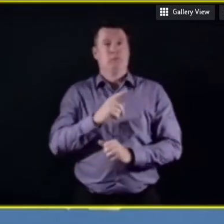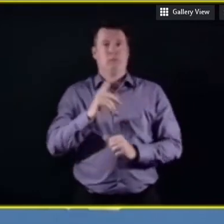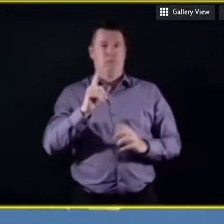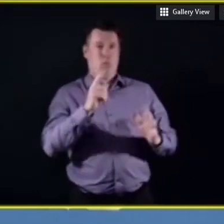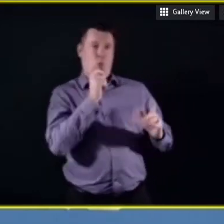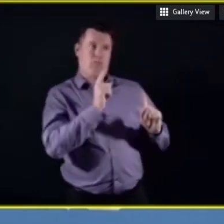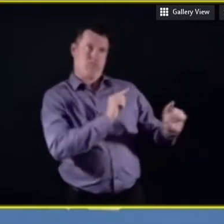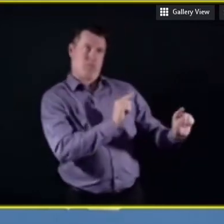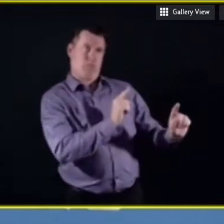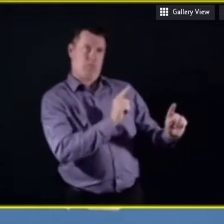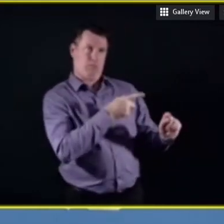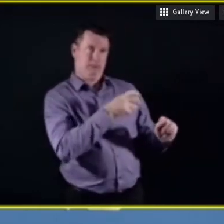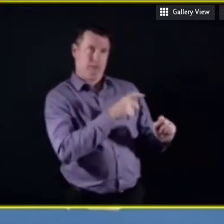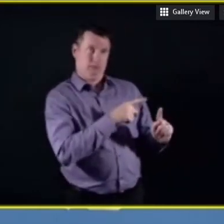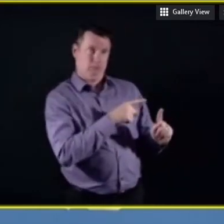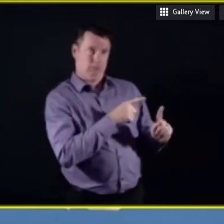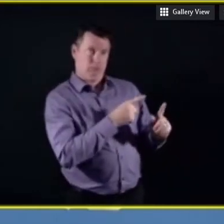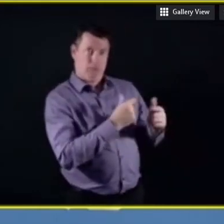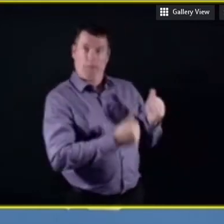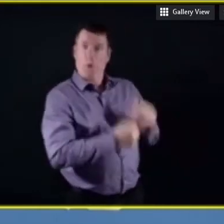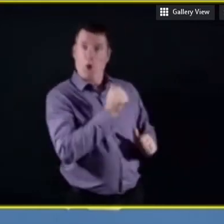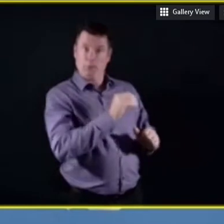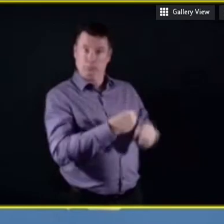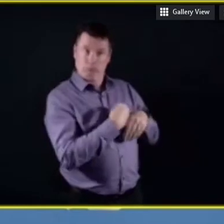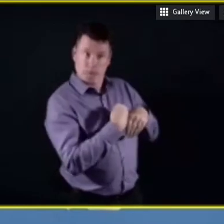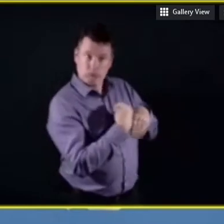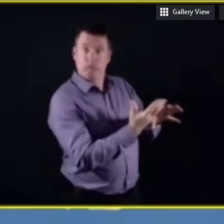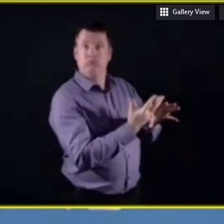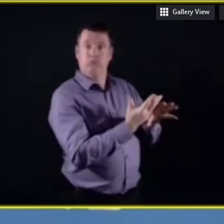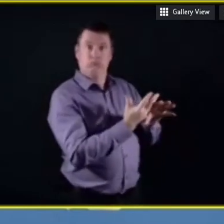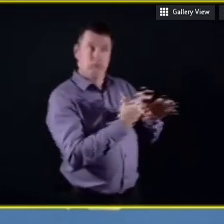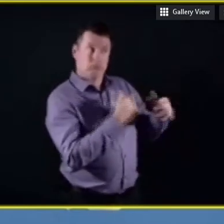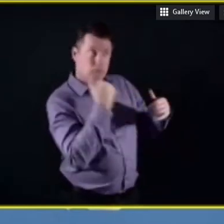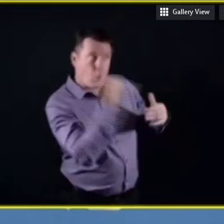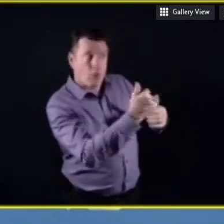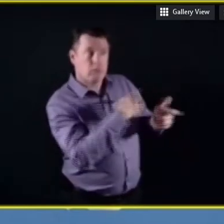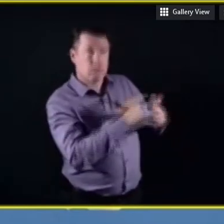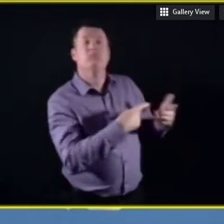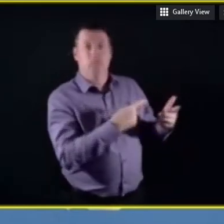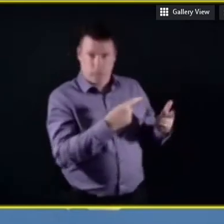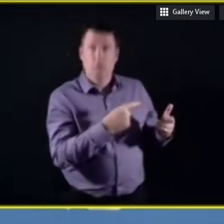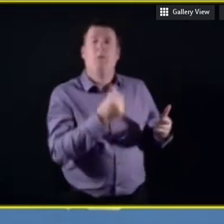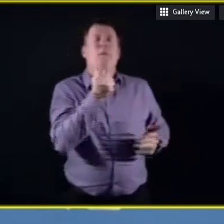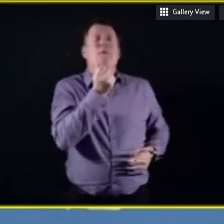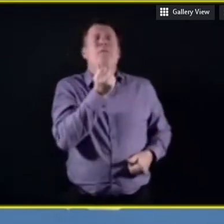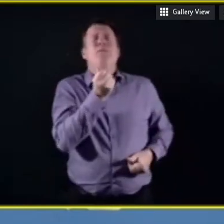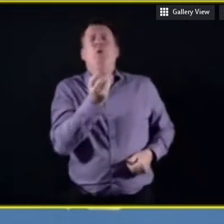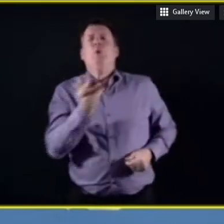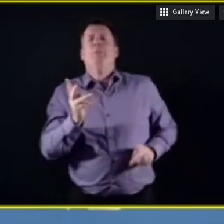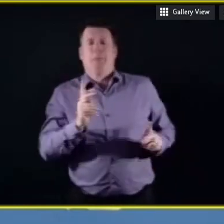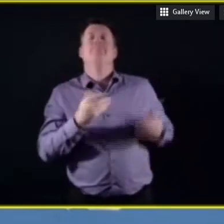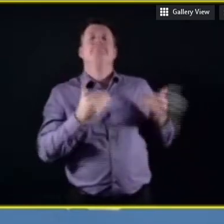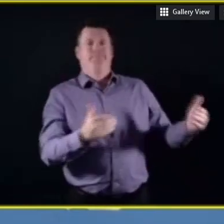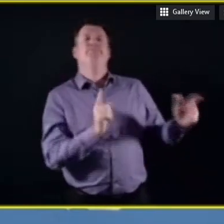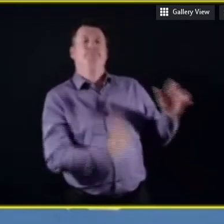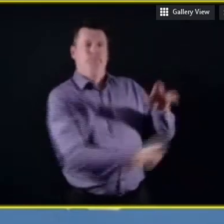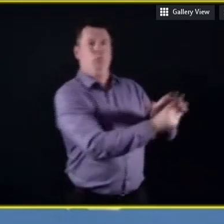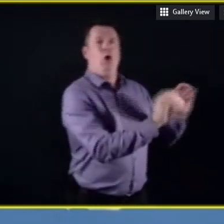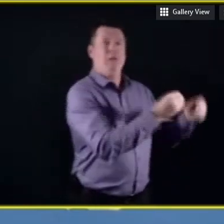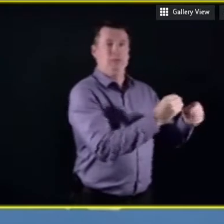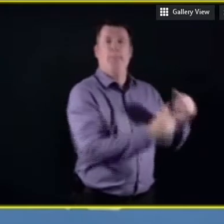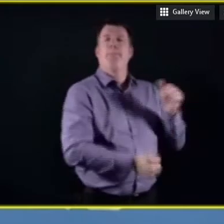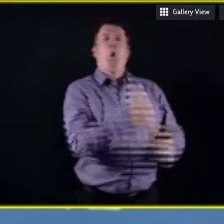telephone visits for patients that don't have video equipment. And probably 10 or 20% of our visits